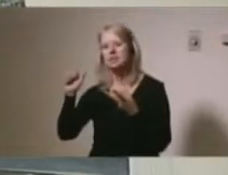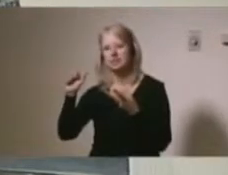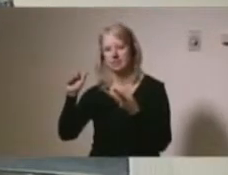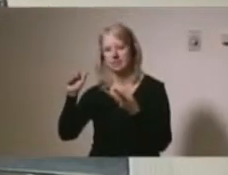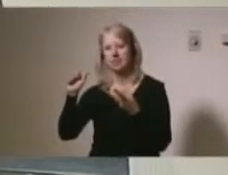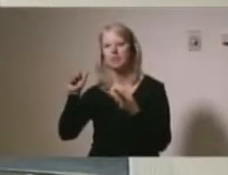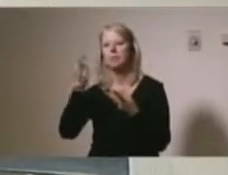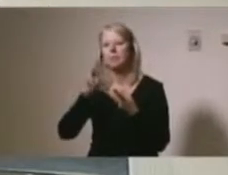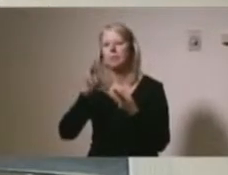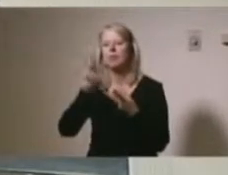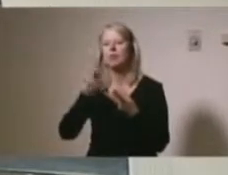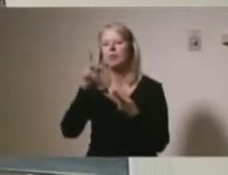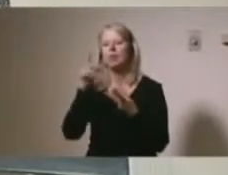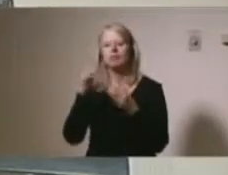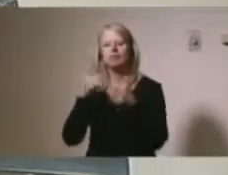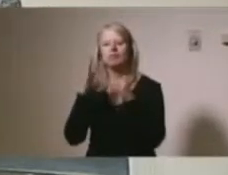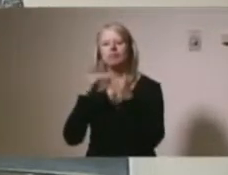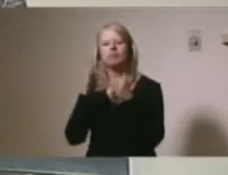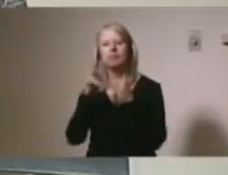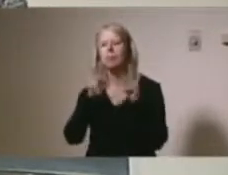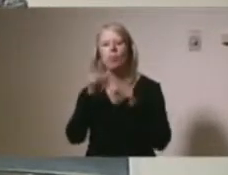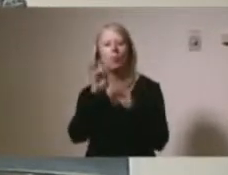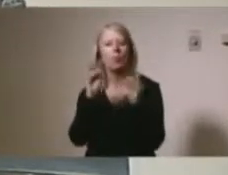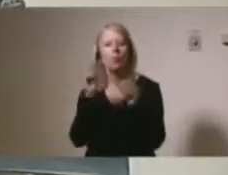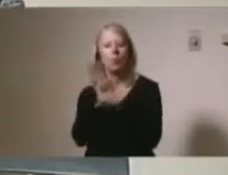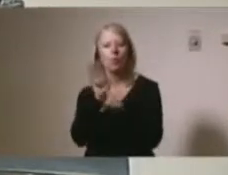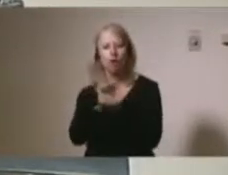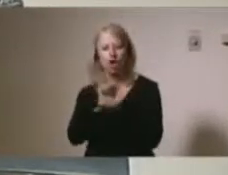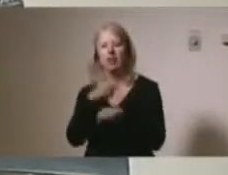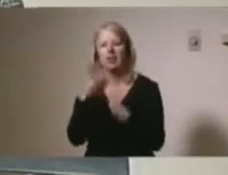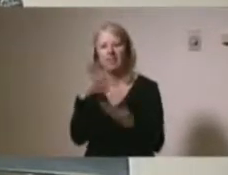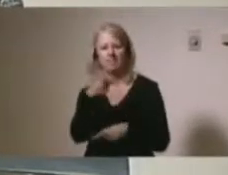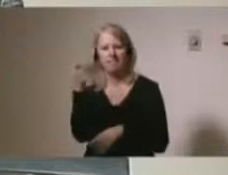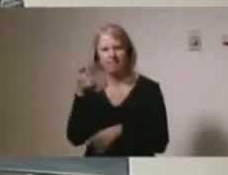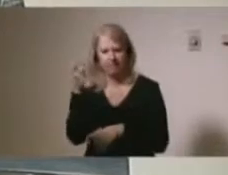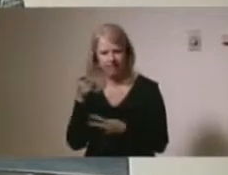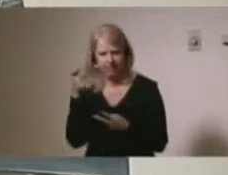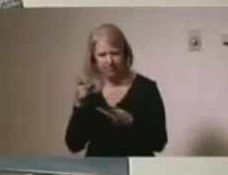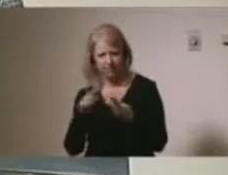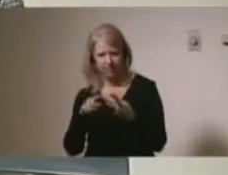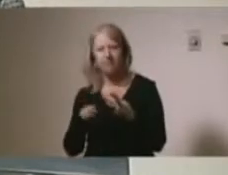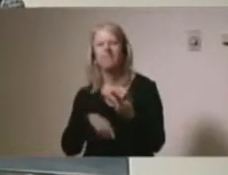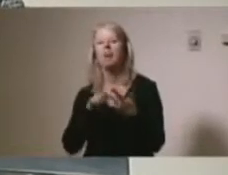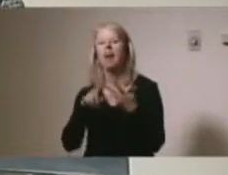minimum income given to the unemployed. We also distribute